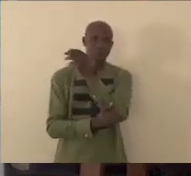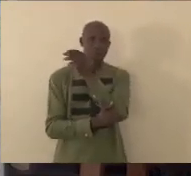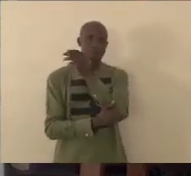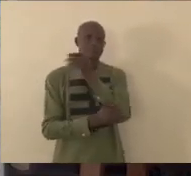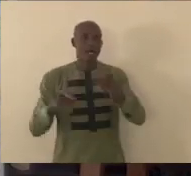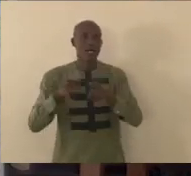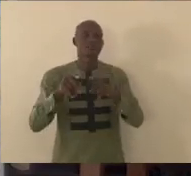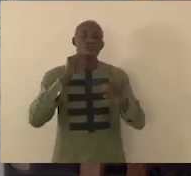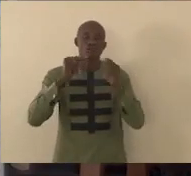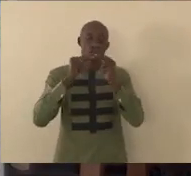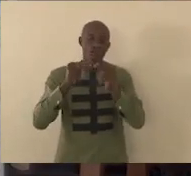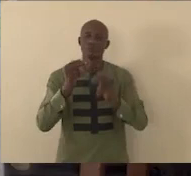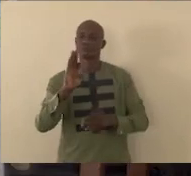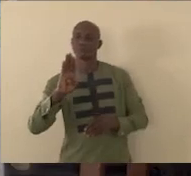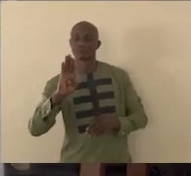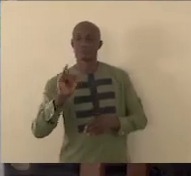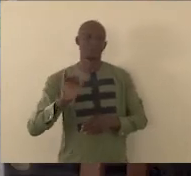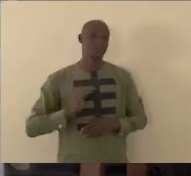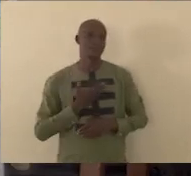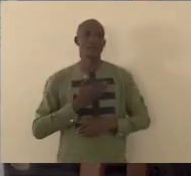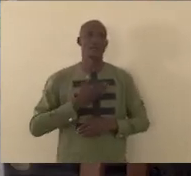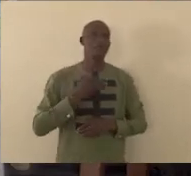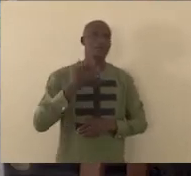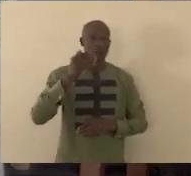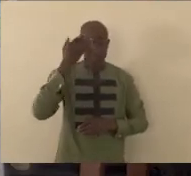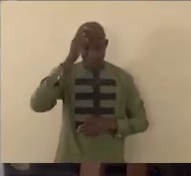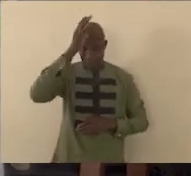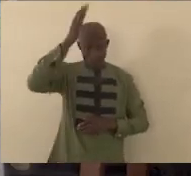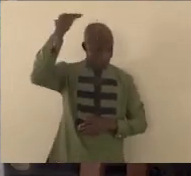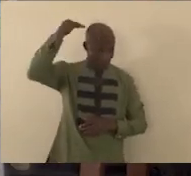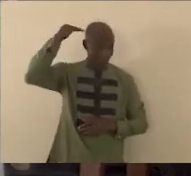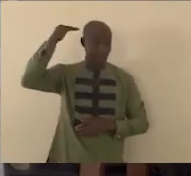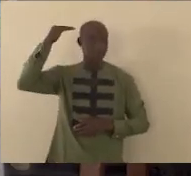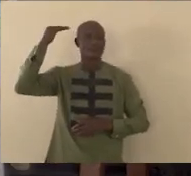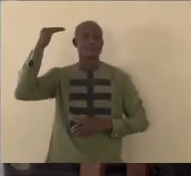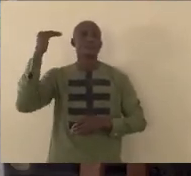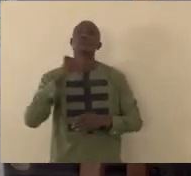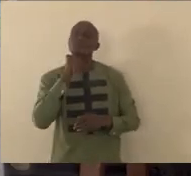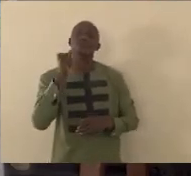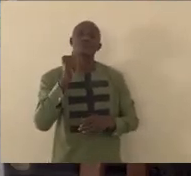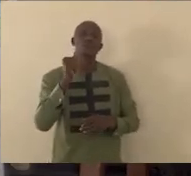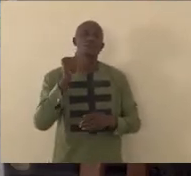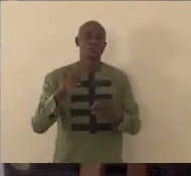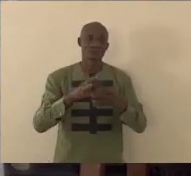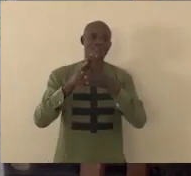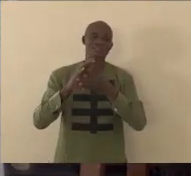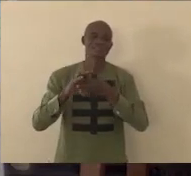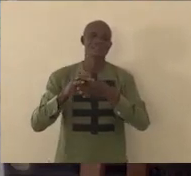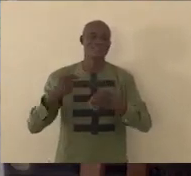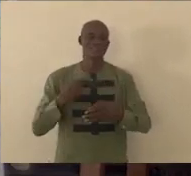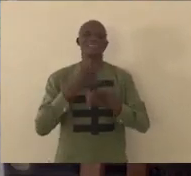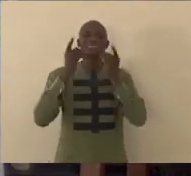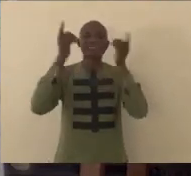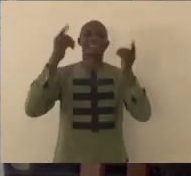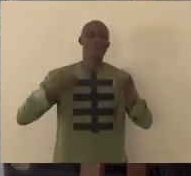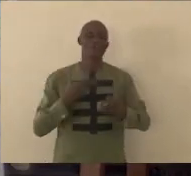by the founding fathers and not continue to run a military-style unitary system and yet claim that we